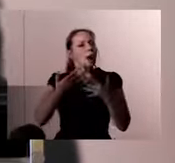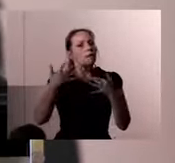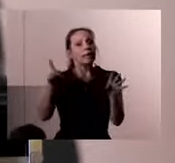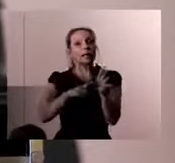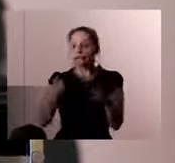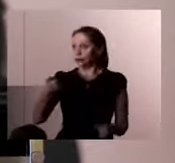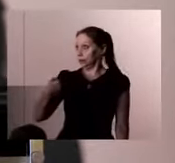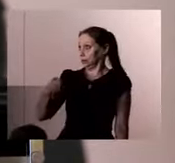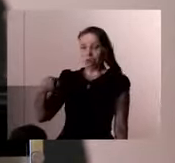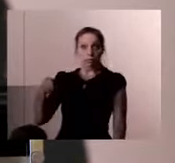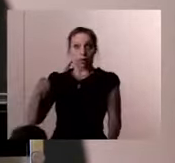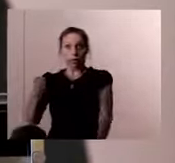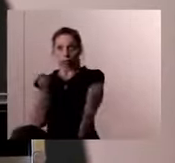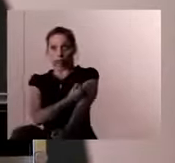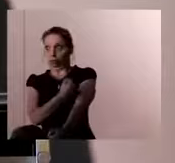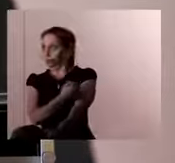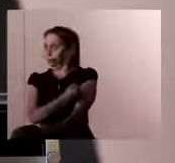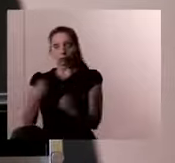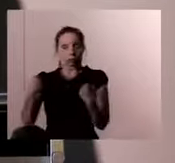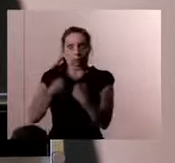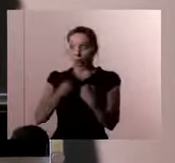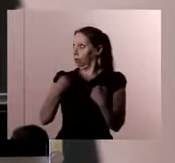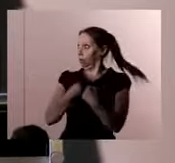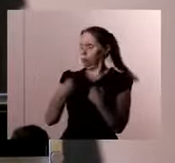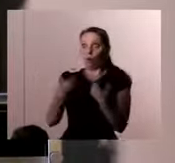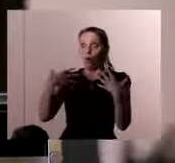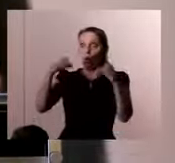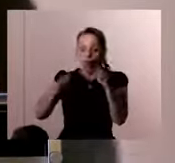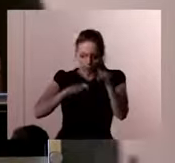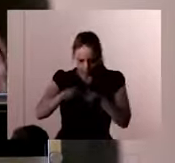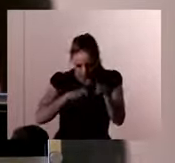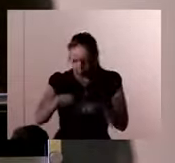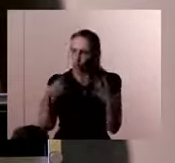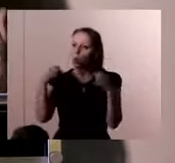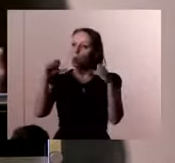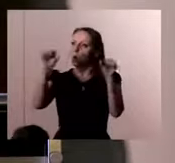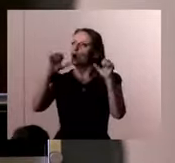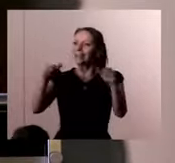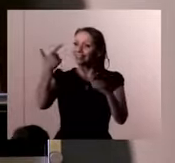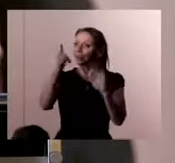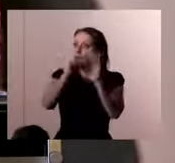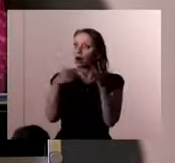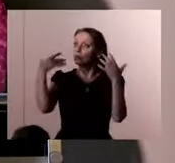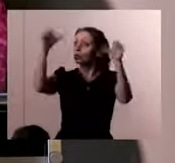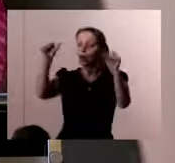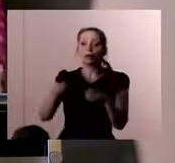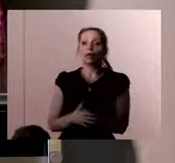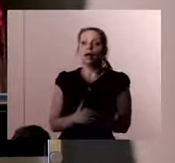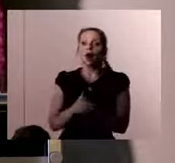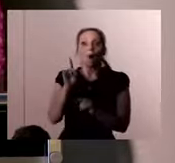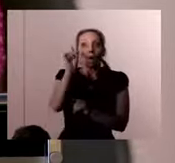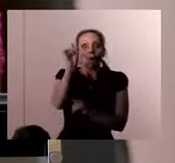allegations of doping as he won the Tour de France 7 times. But earlier this year, he admitted to the world's mother